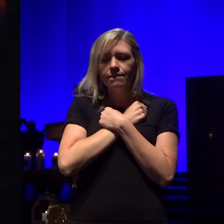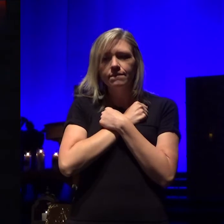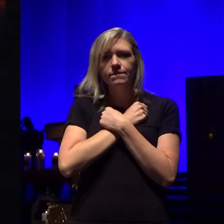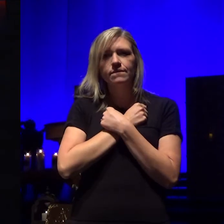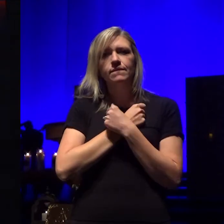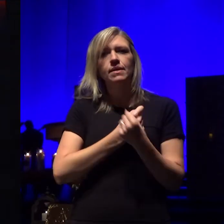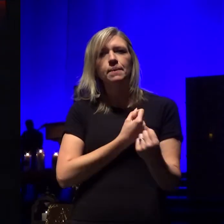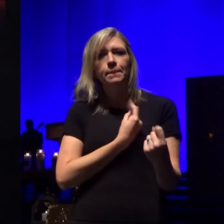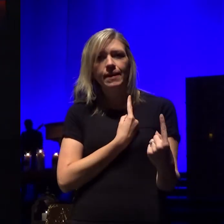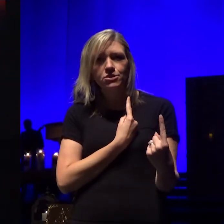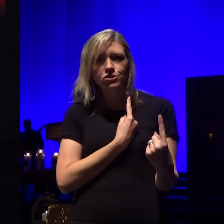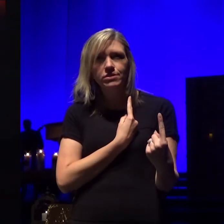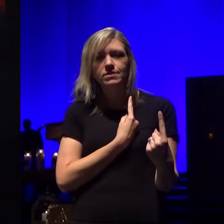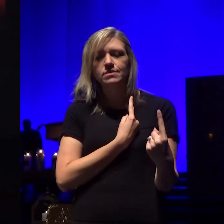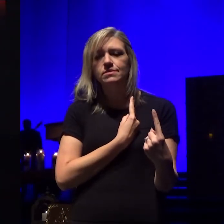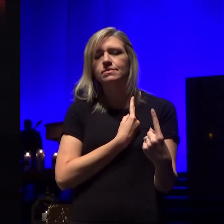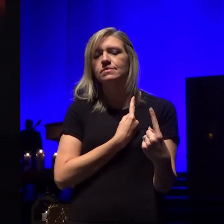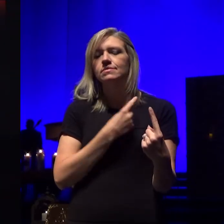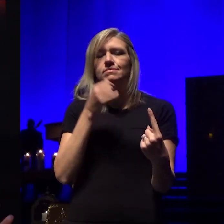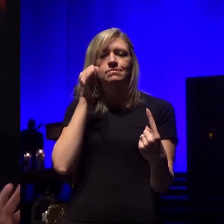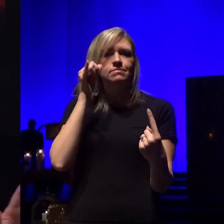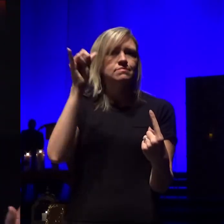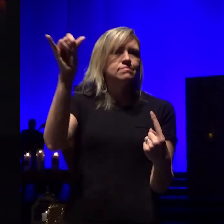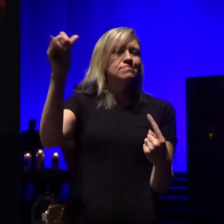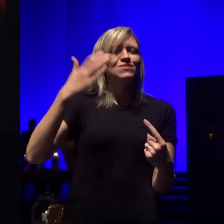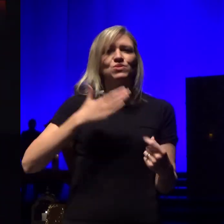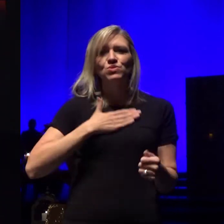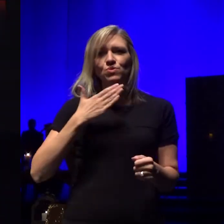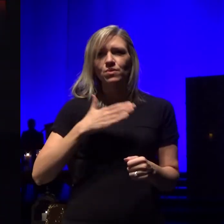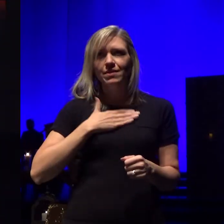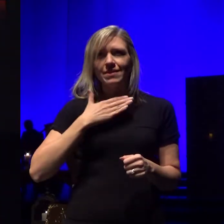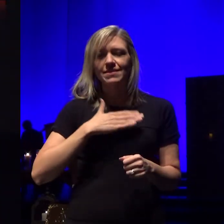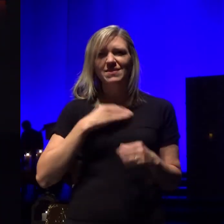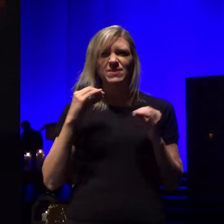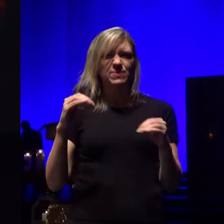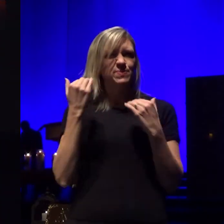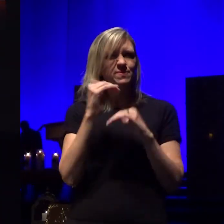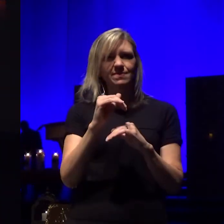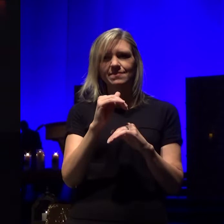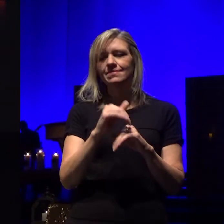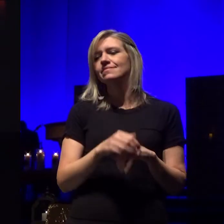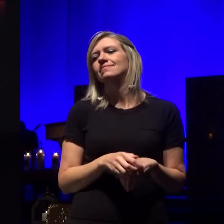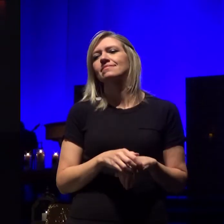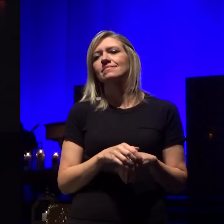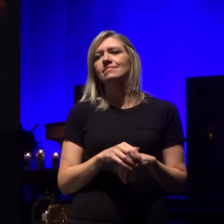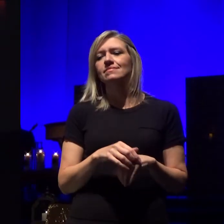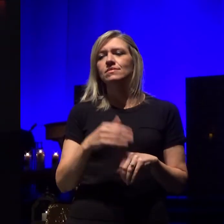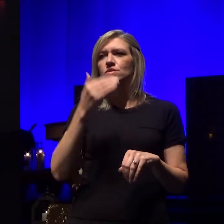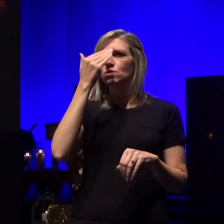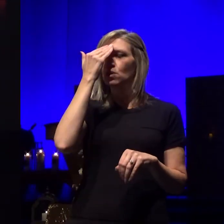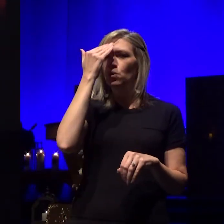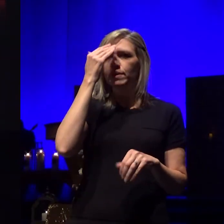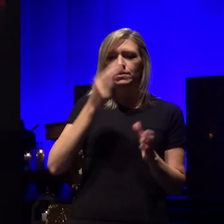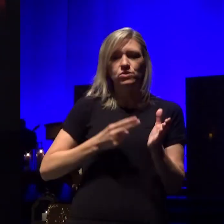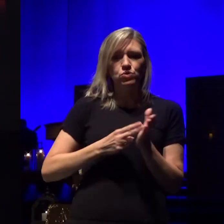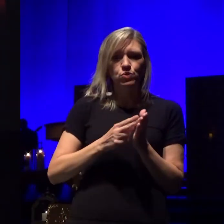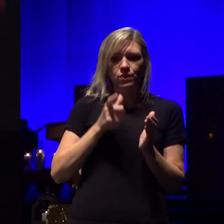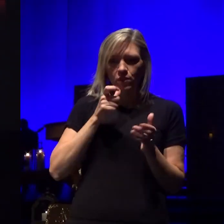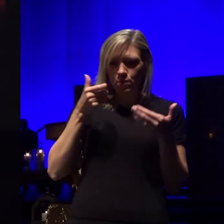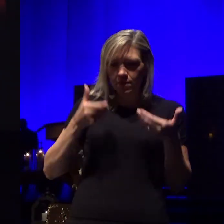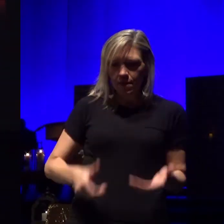compassion, eternal, unconditioned joy, the glory of knowing the truth of who we